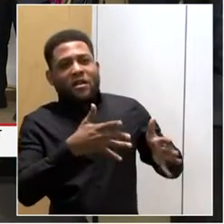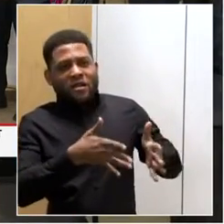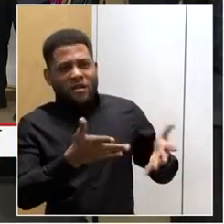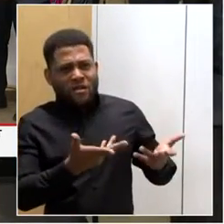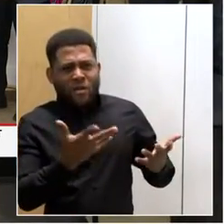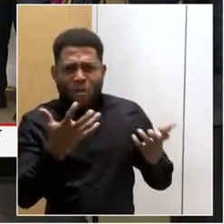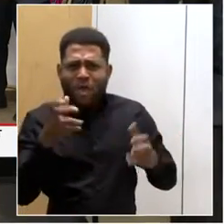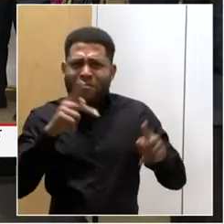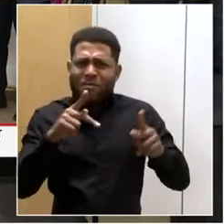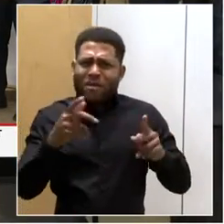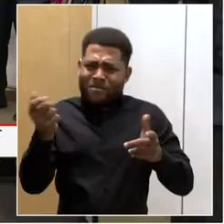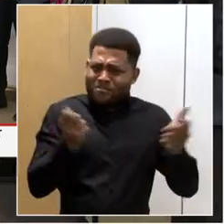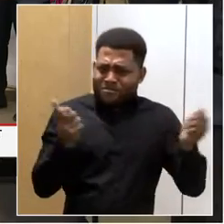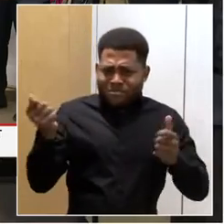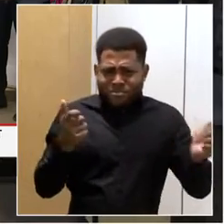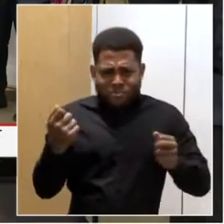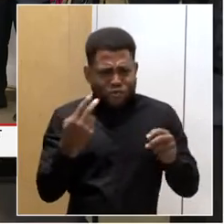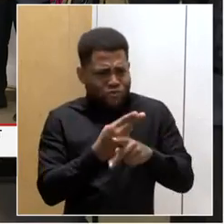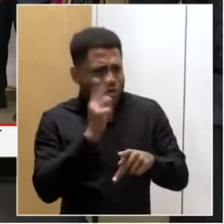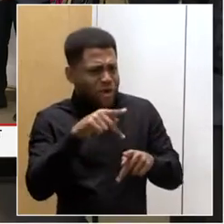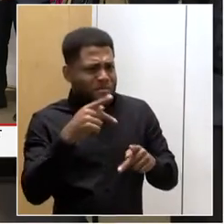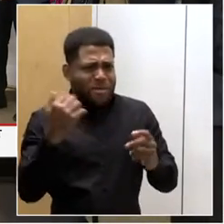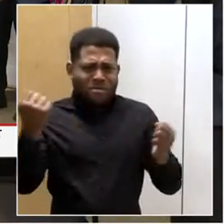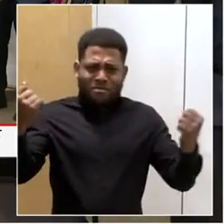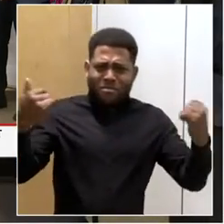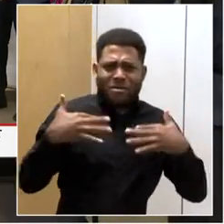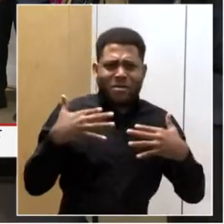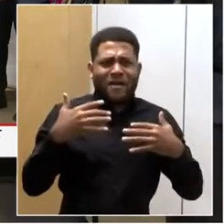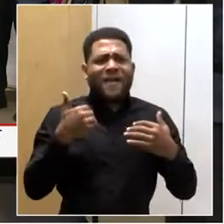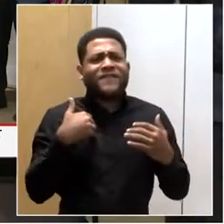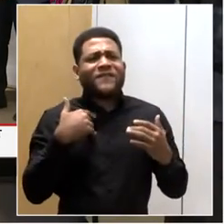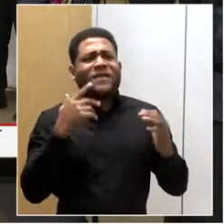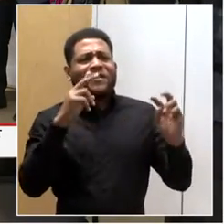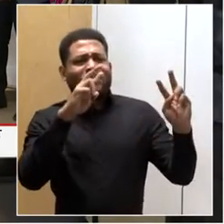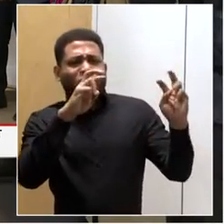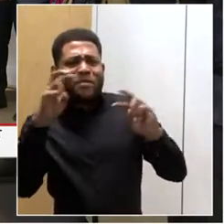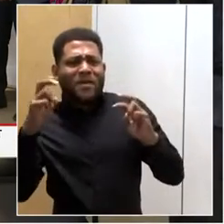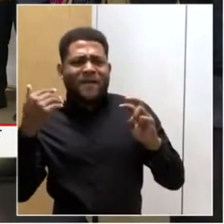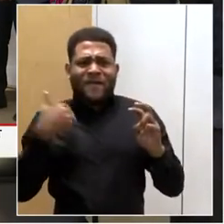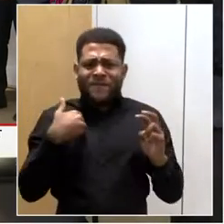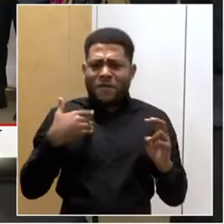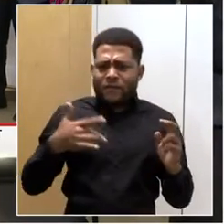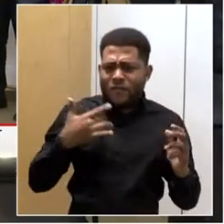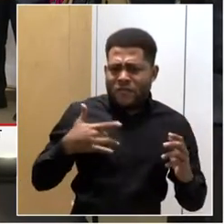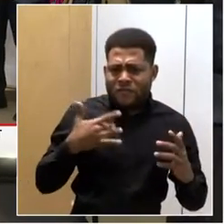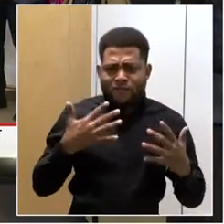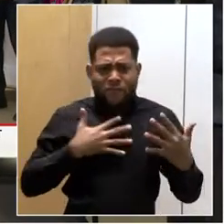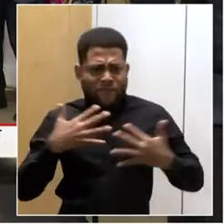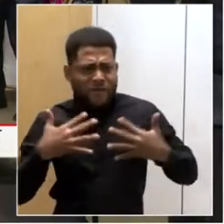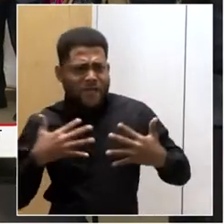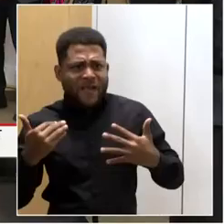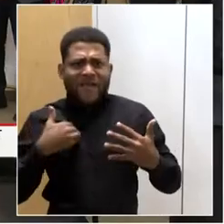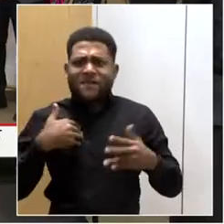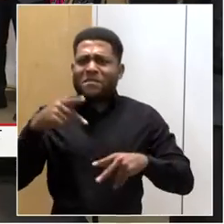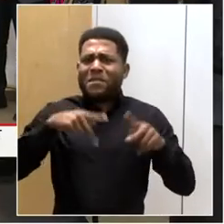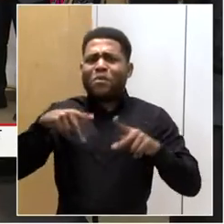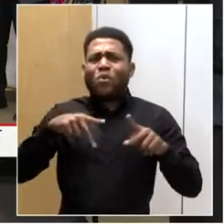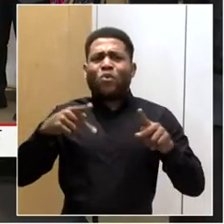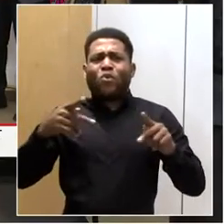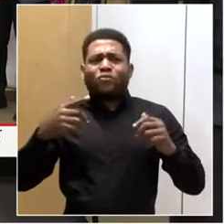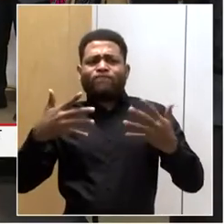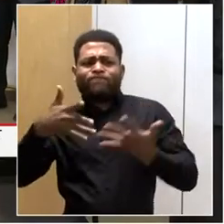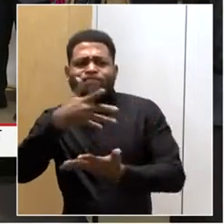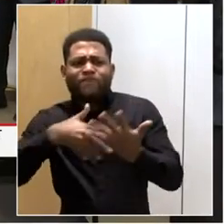create a place with a theme and bring people together for a purpose, they also present